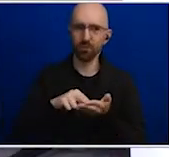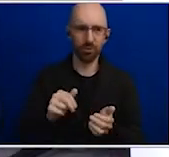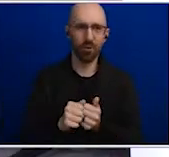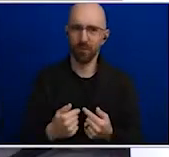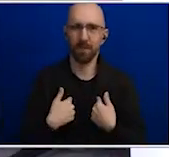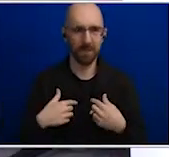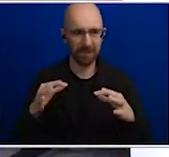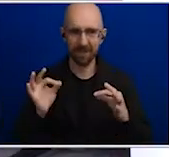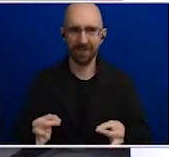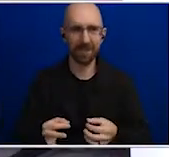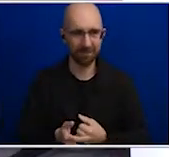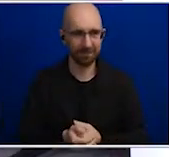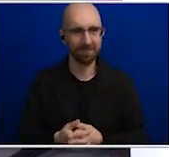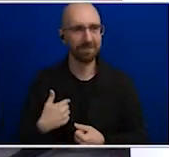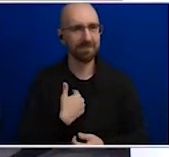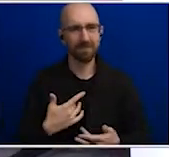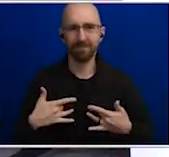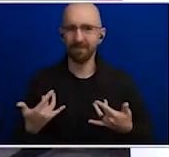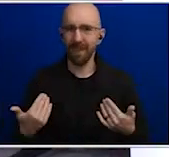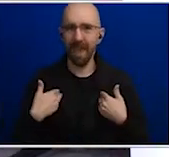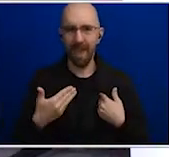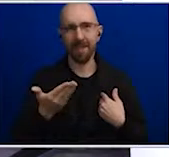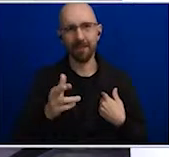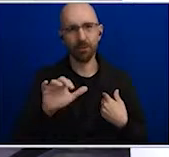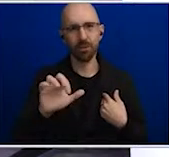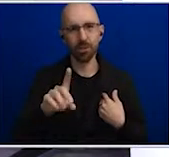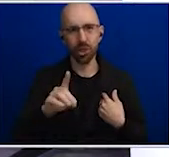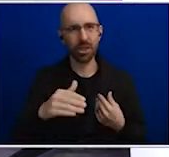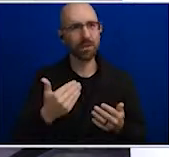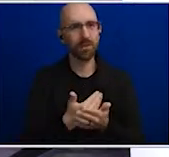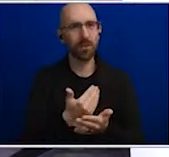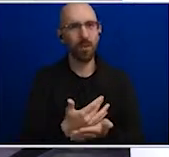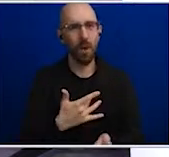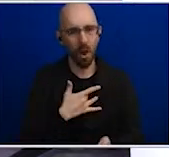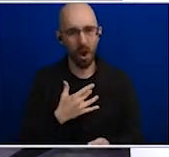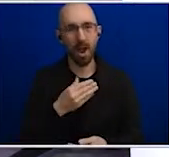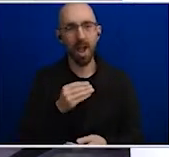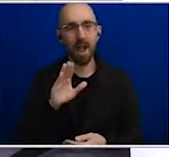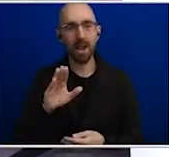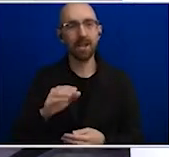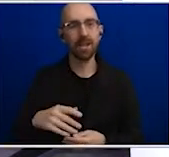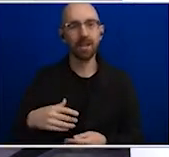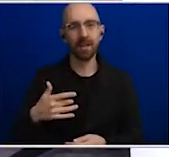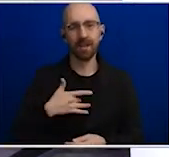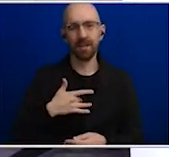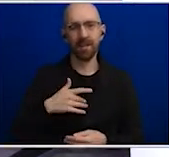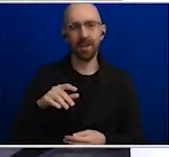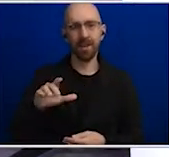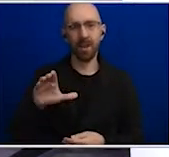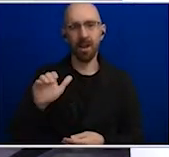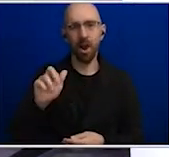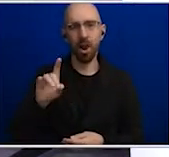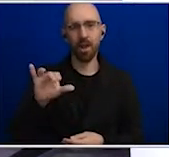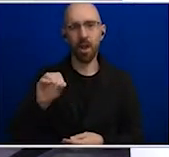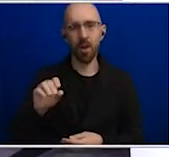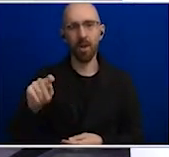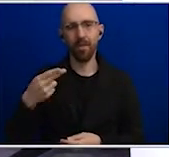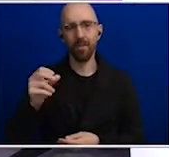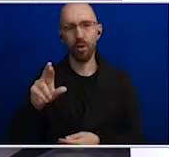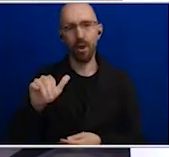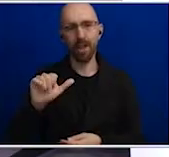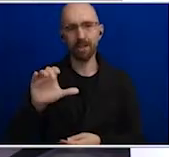We are so happy to have Richard, his new heart, and his cardiothoracic surgeon, Dr. Tyler Zorn, joining us in the